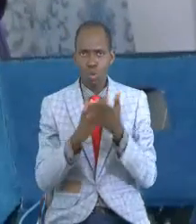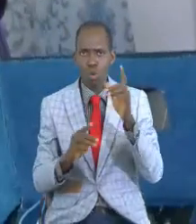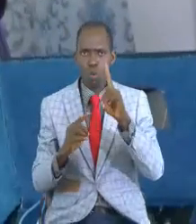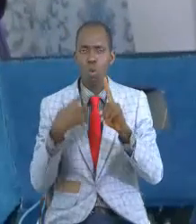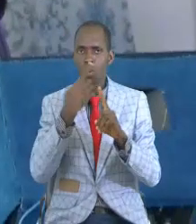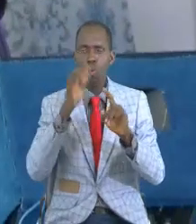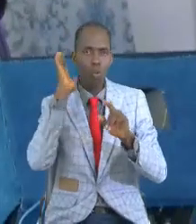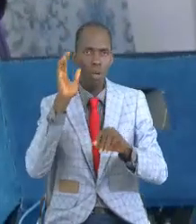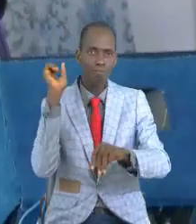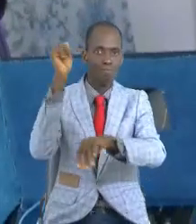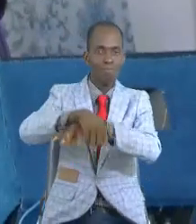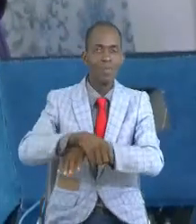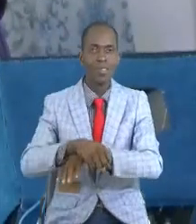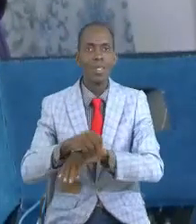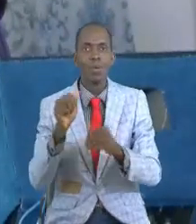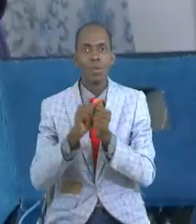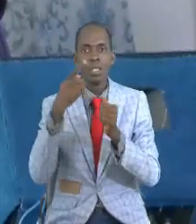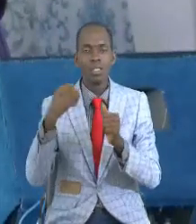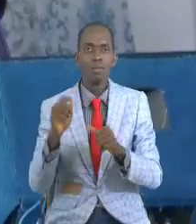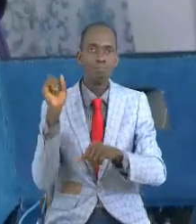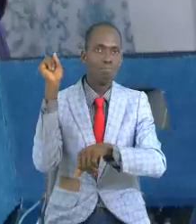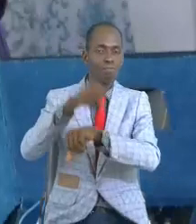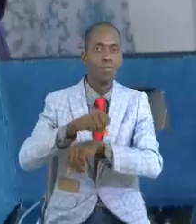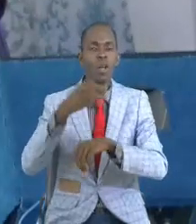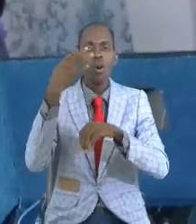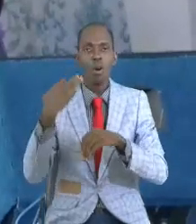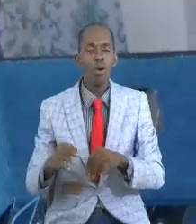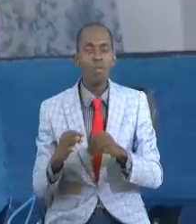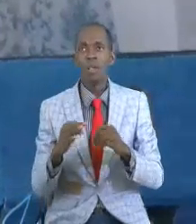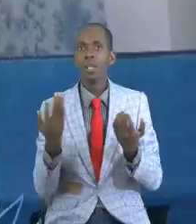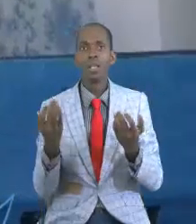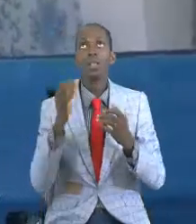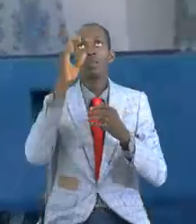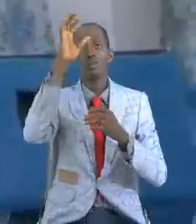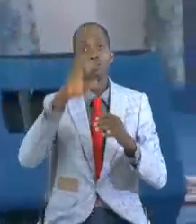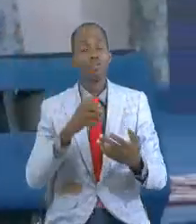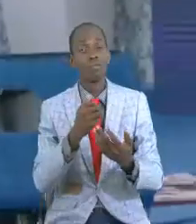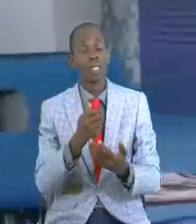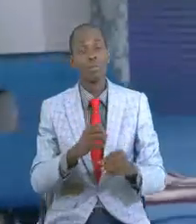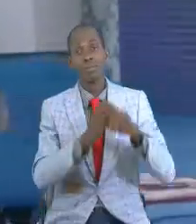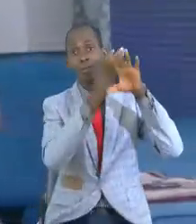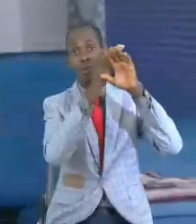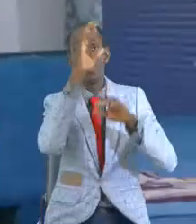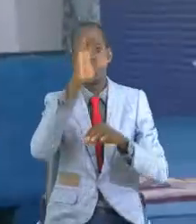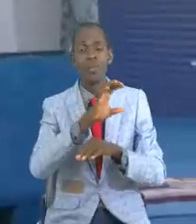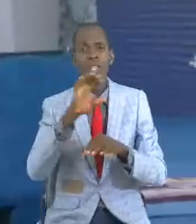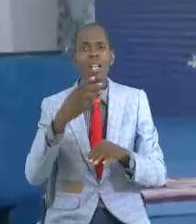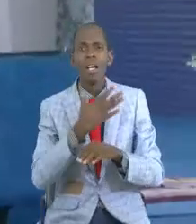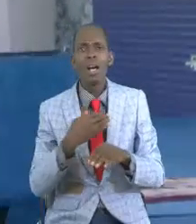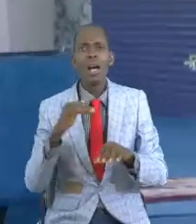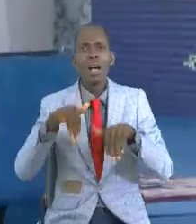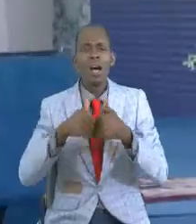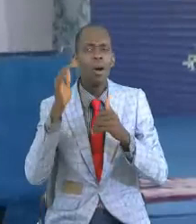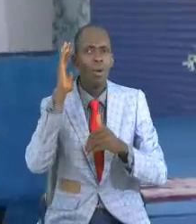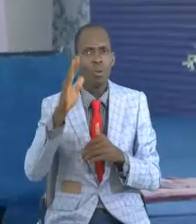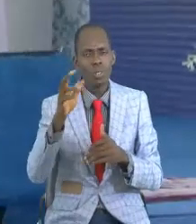knocking with the knock of calvary how will he come to somebody who knows his rights and he knows the power the lord has